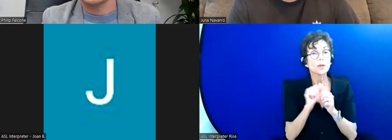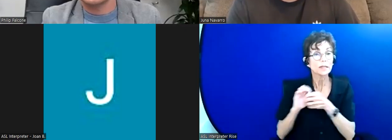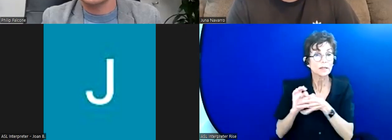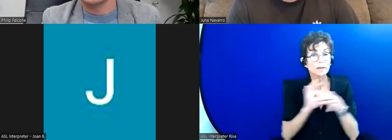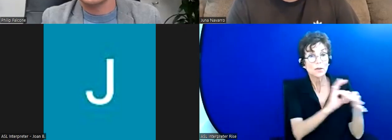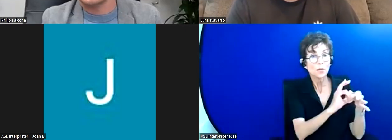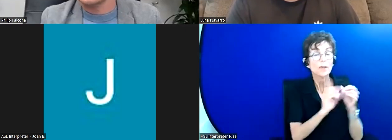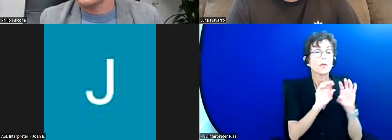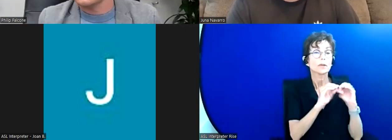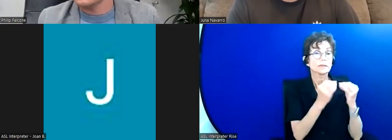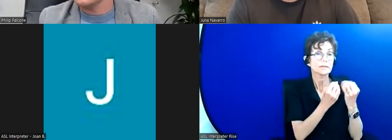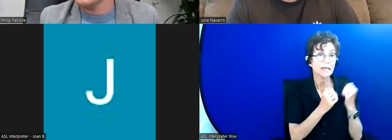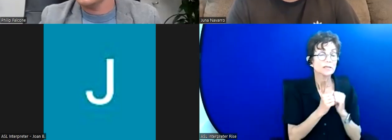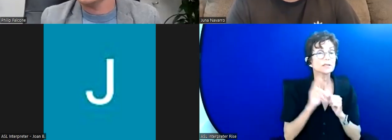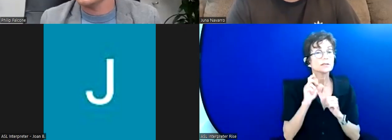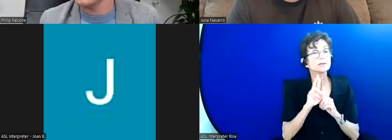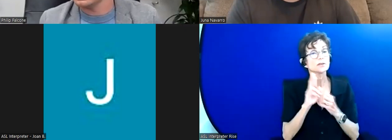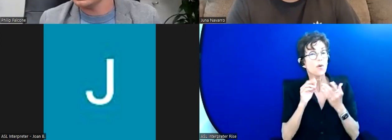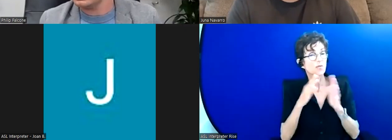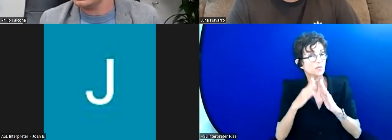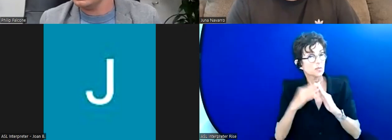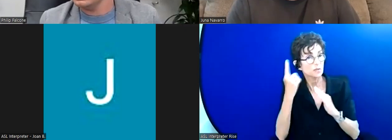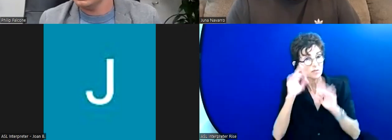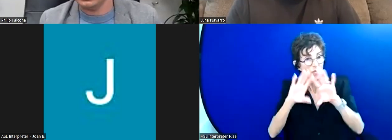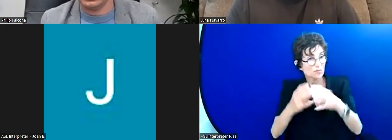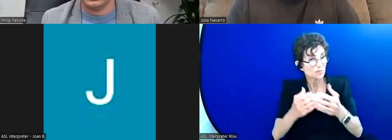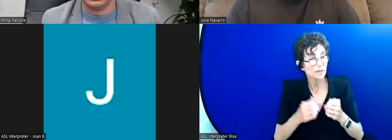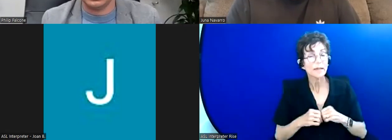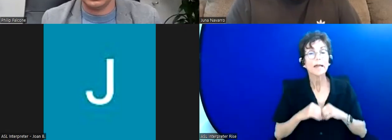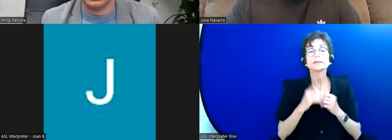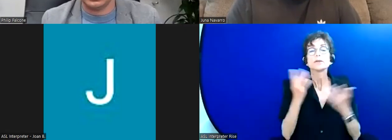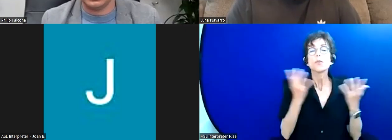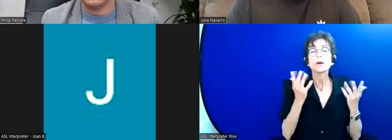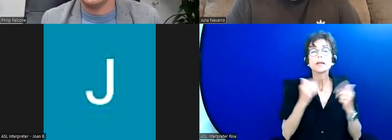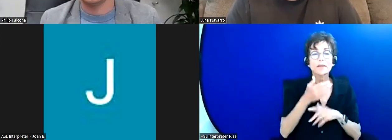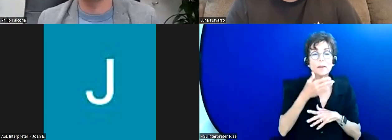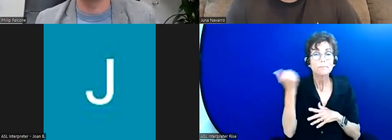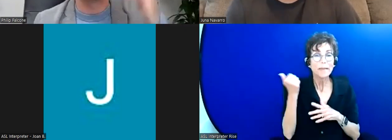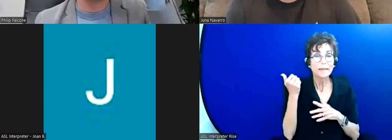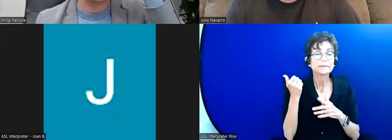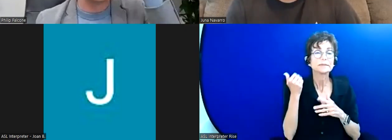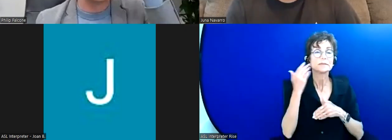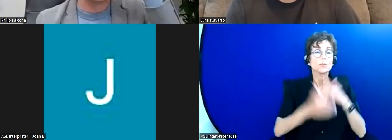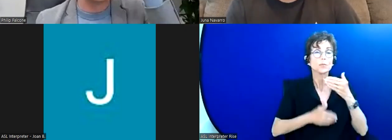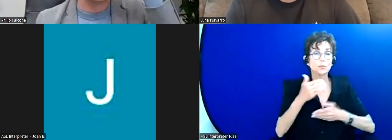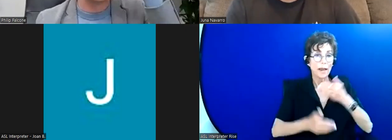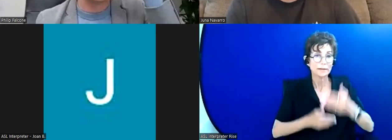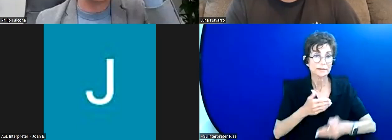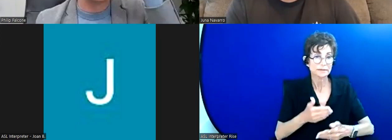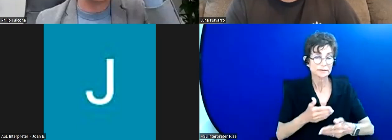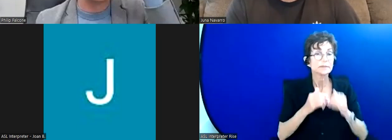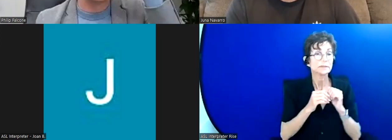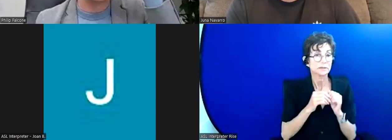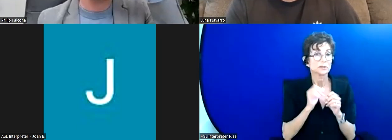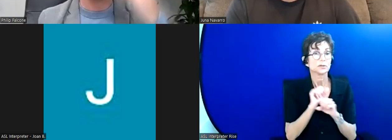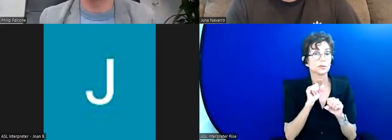learn about how, like what the best practices are working with organizations. So if anyone has any questions, feel free